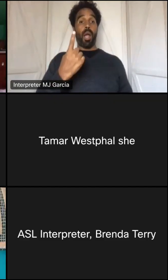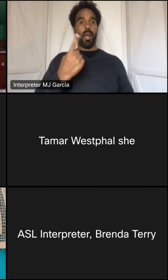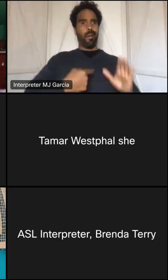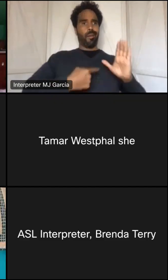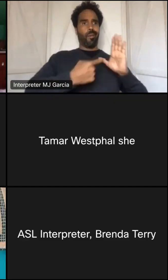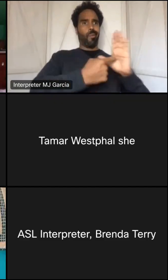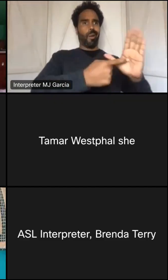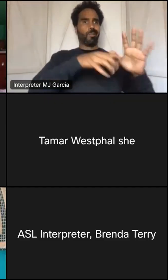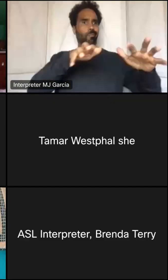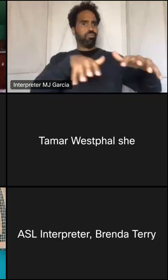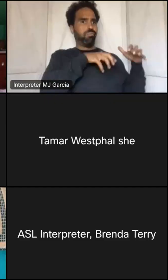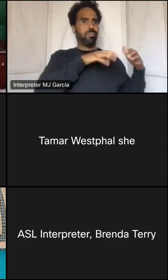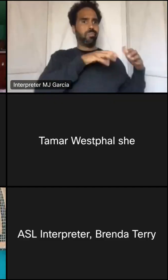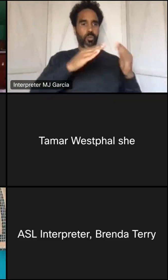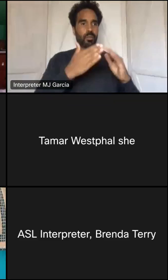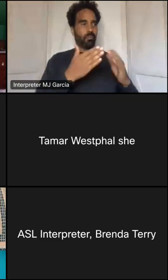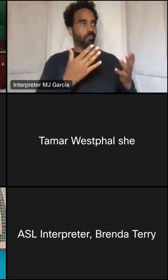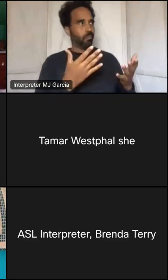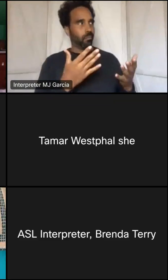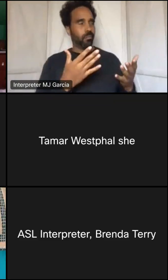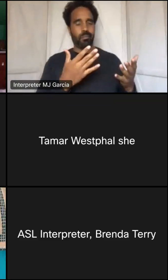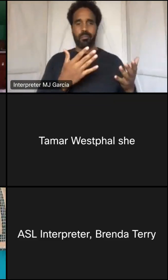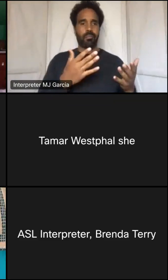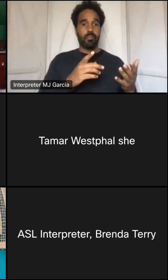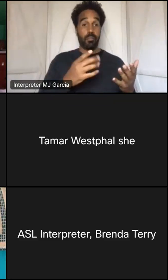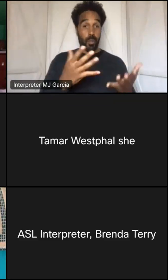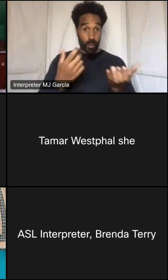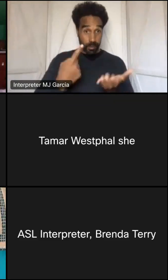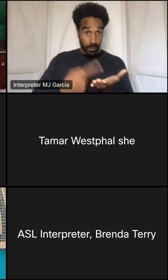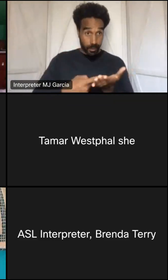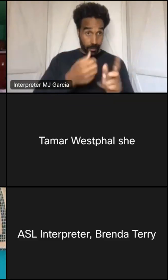community. Anyone want to address any of that?